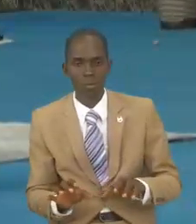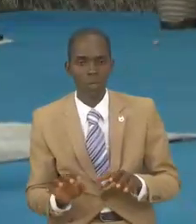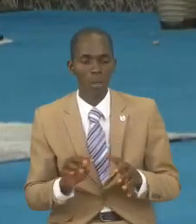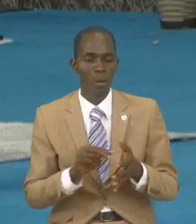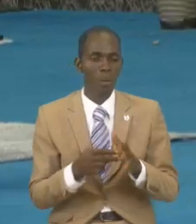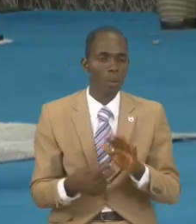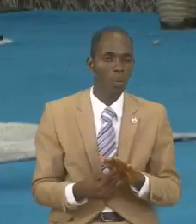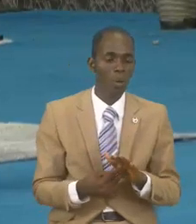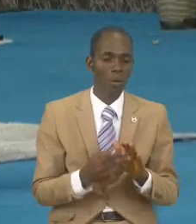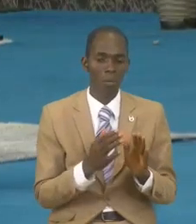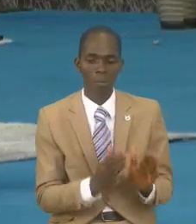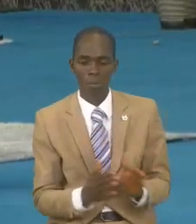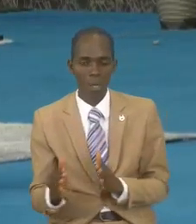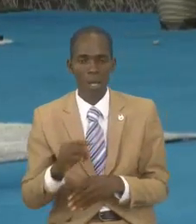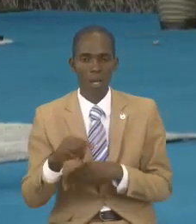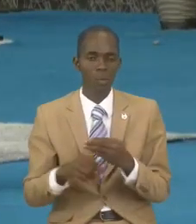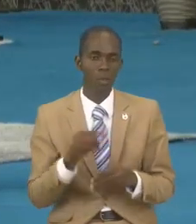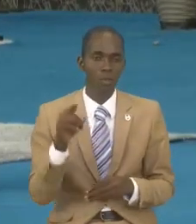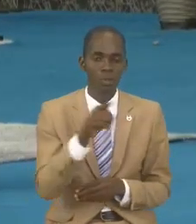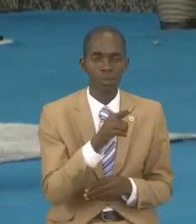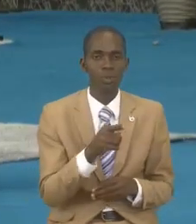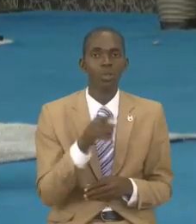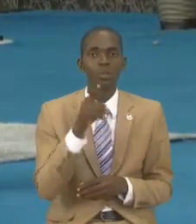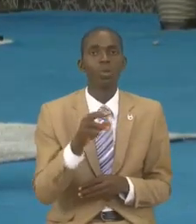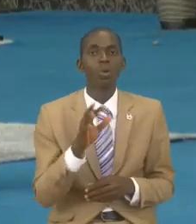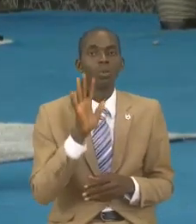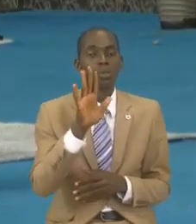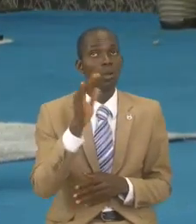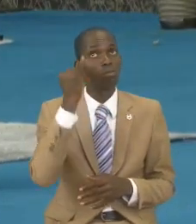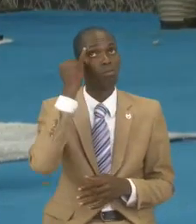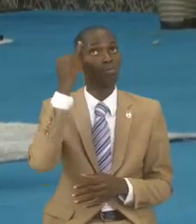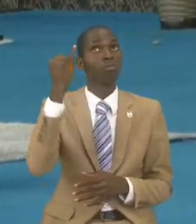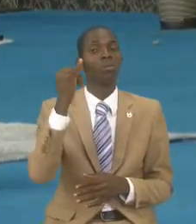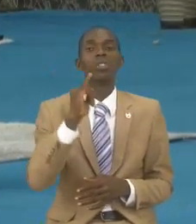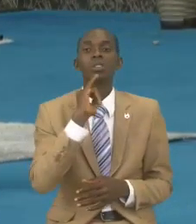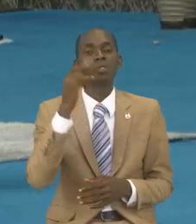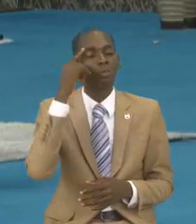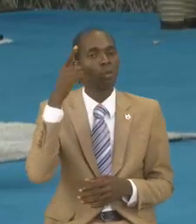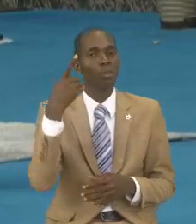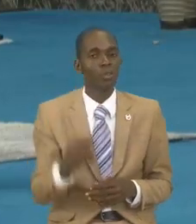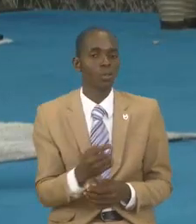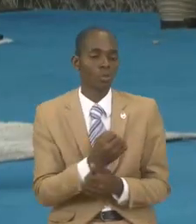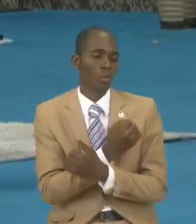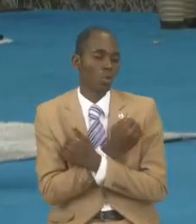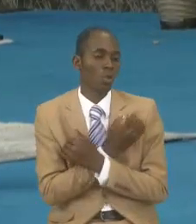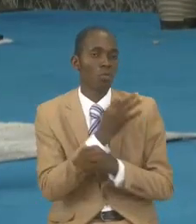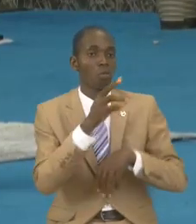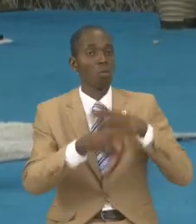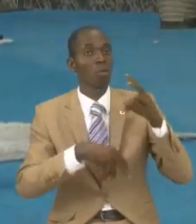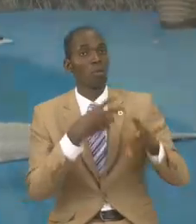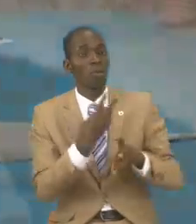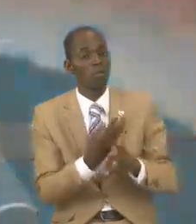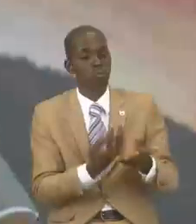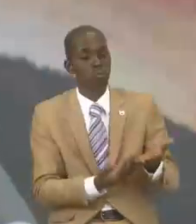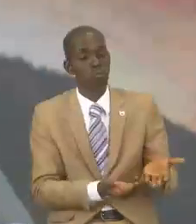plan, everything you do, your ideal is for the love of the world, then